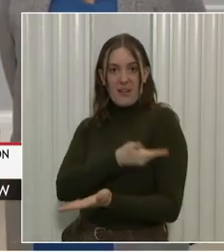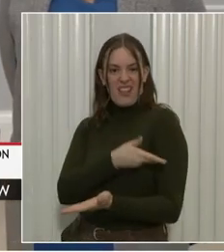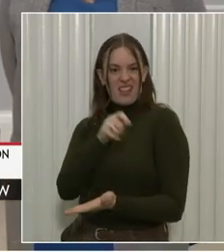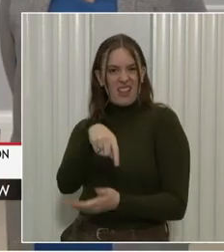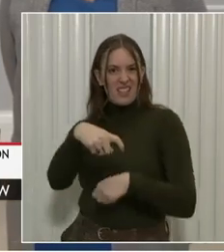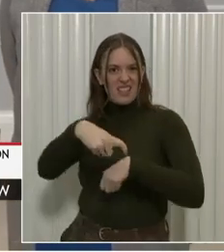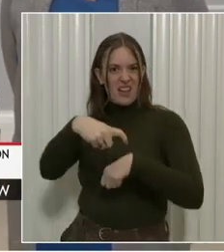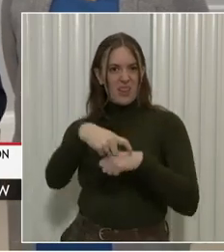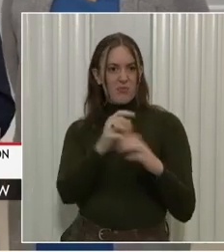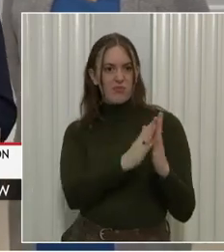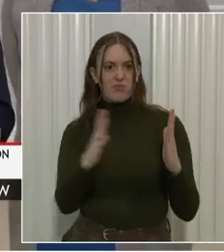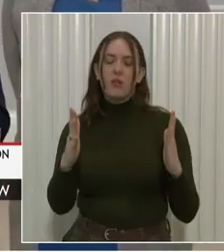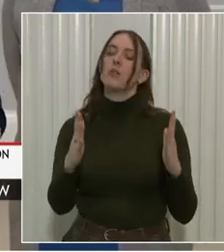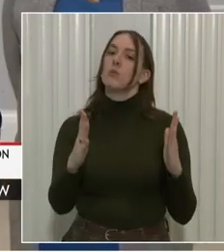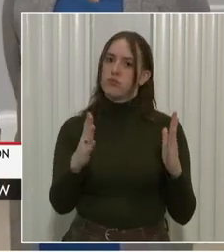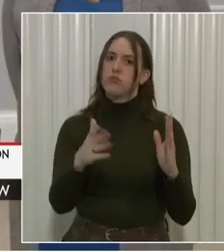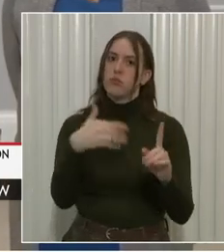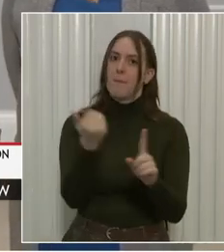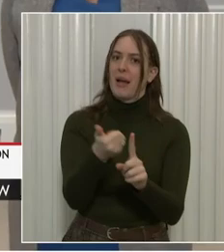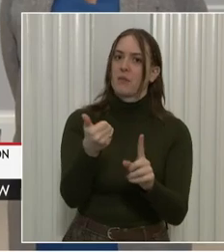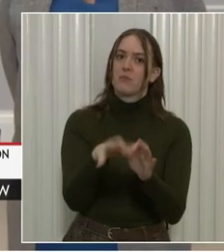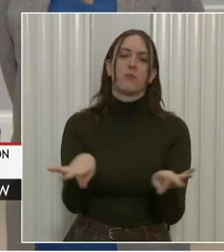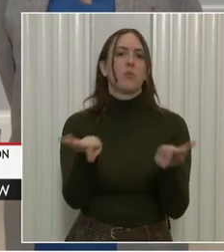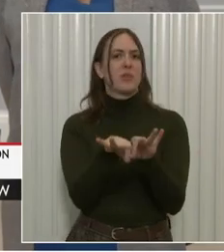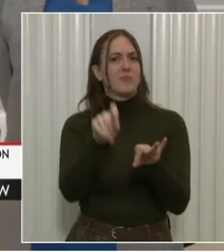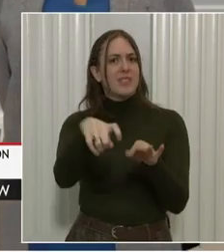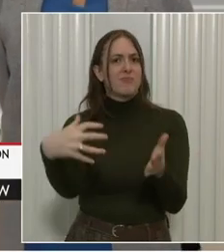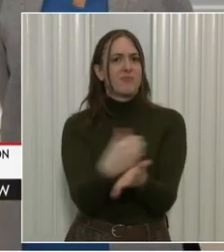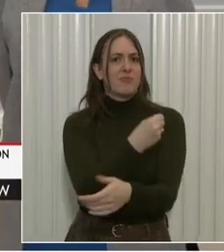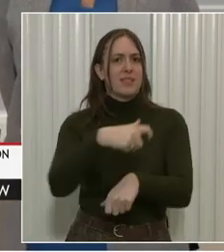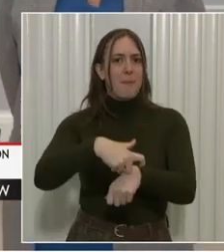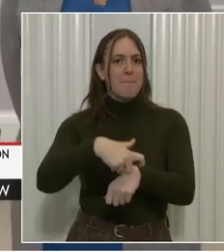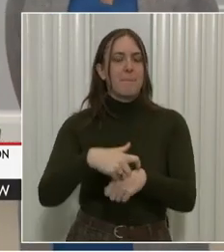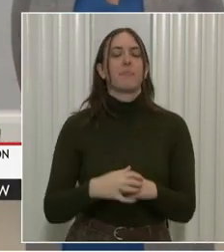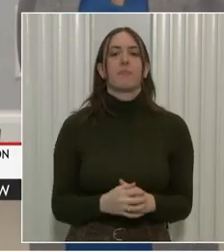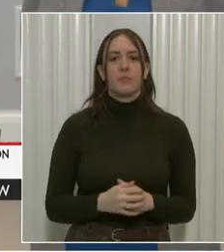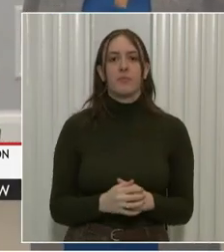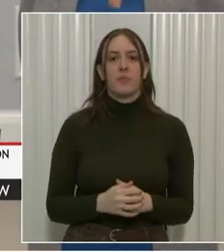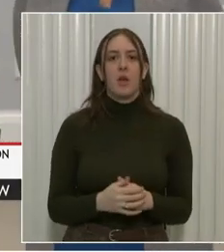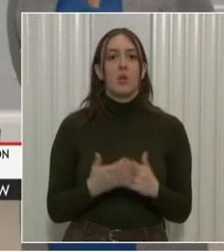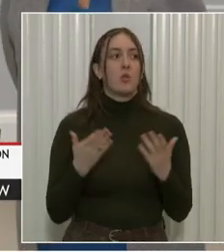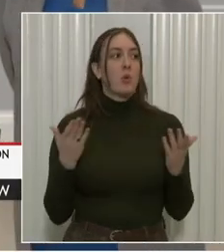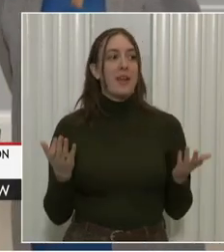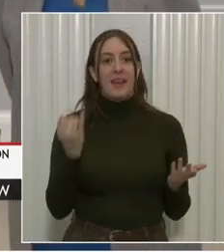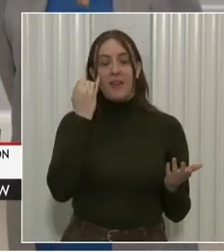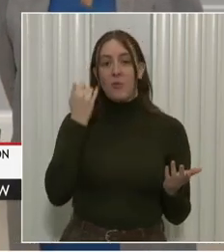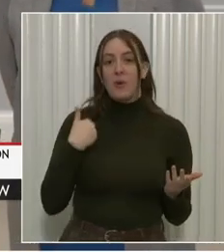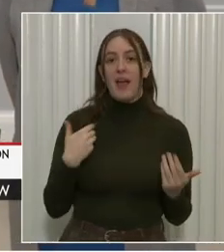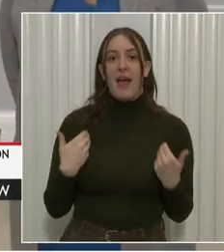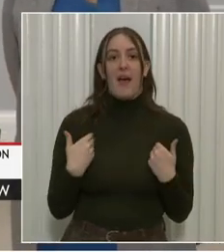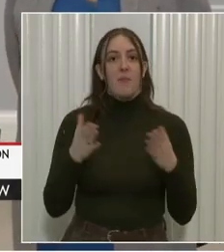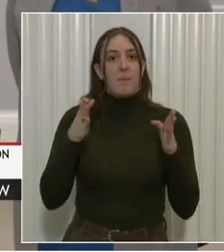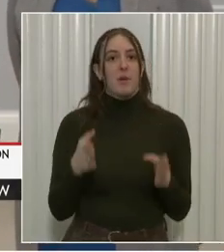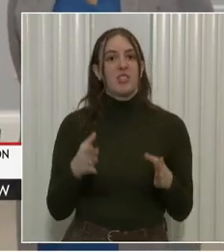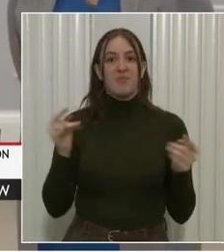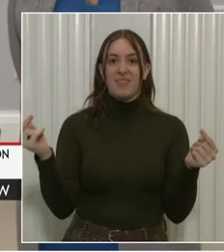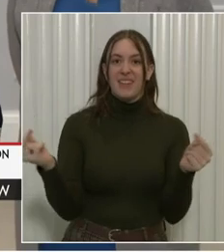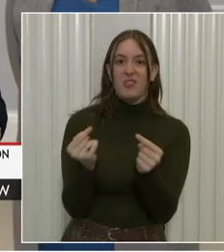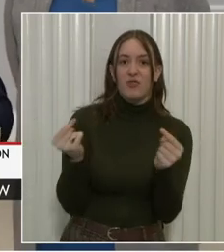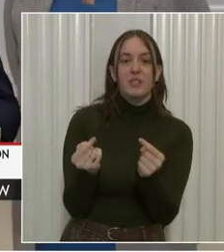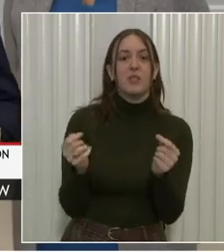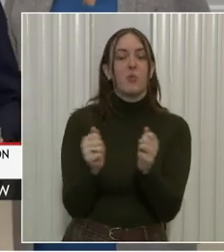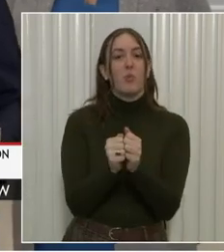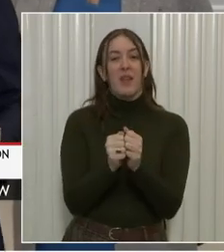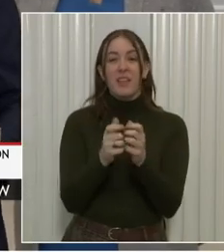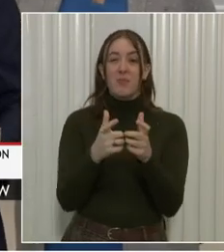outcomes. So why are we here today? The mortality for patients with traumatic hemorrhagic shock, so injuries associated with major bleeding,